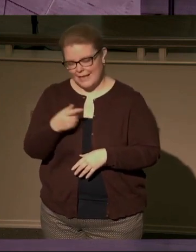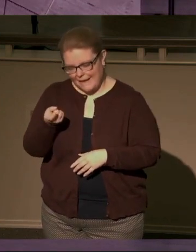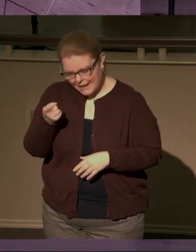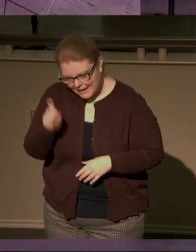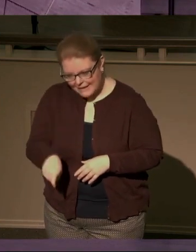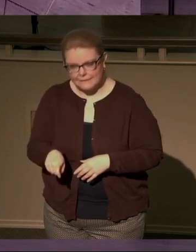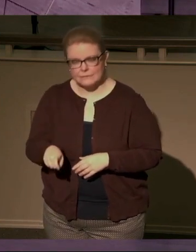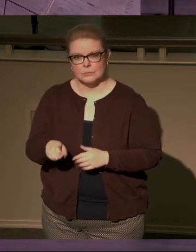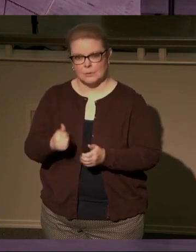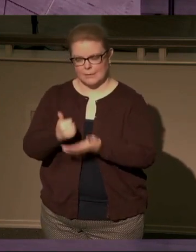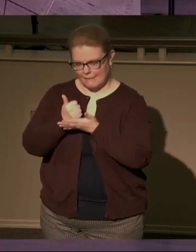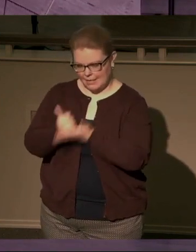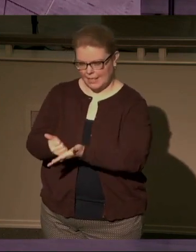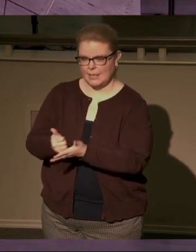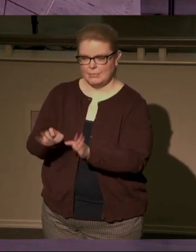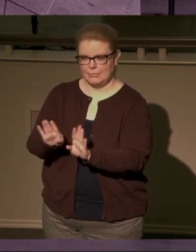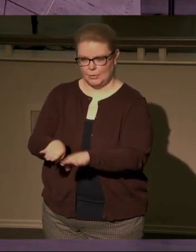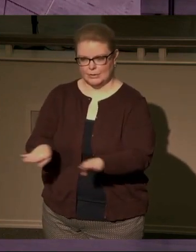help our kids be